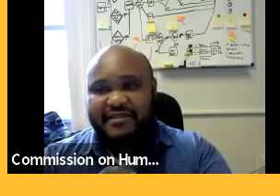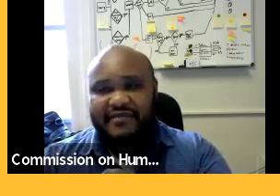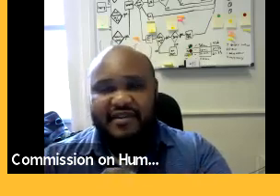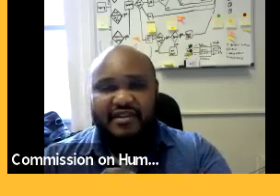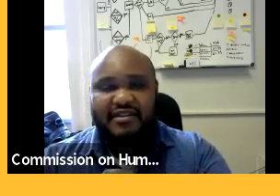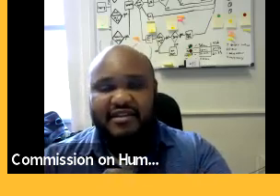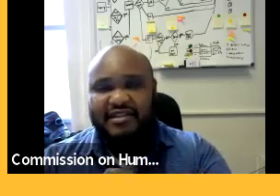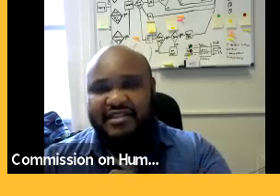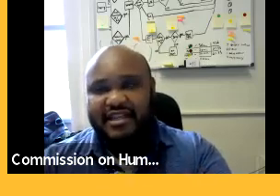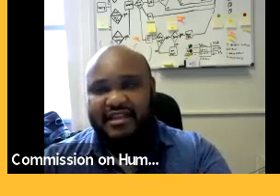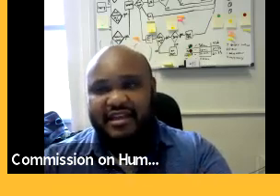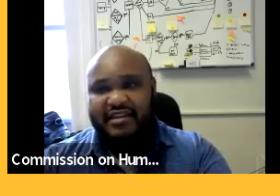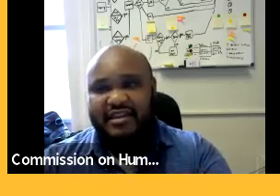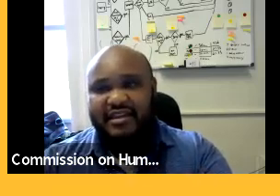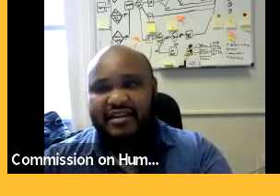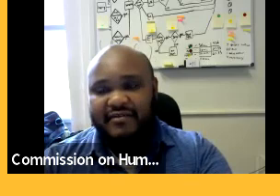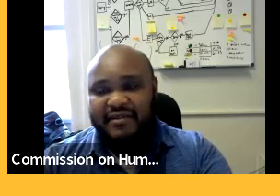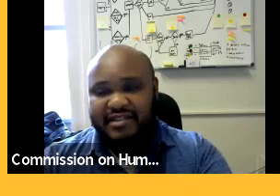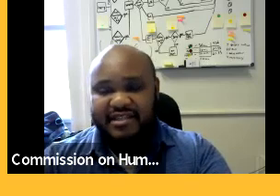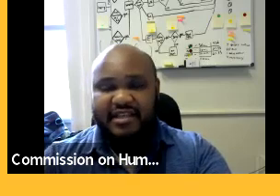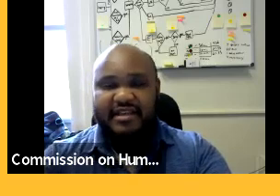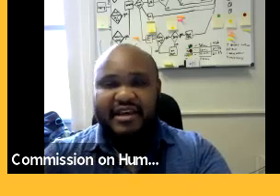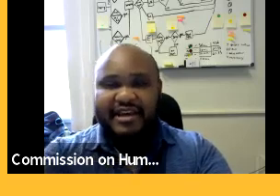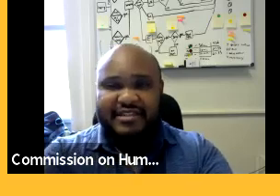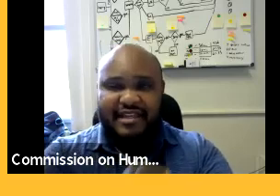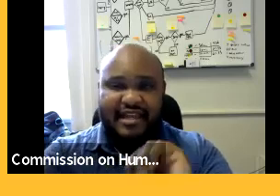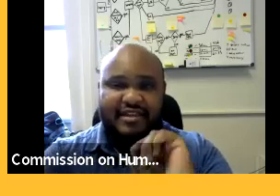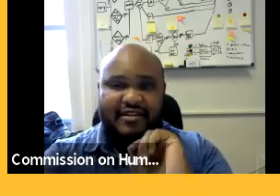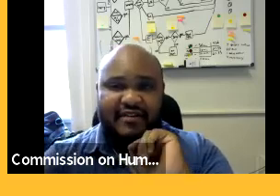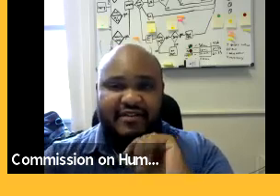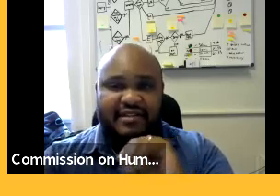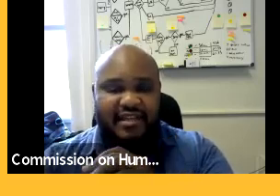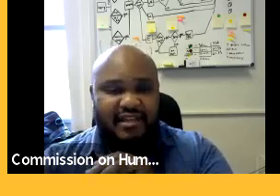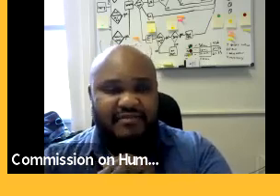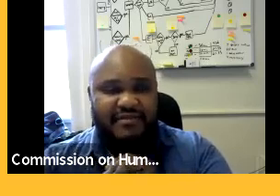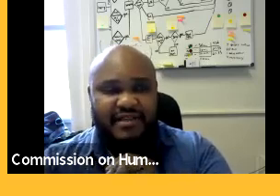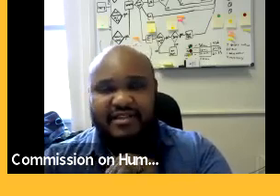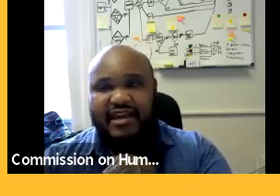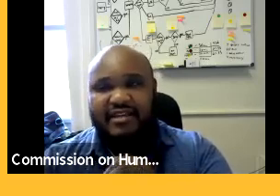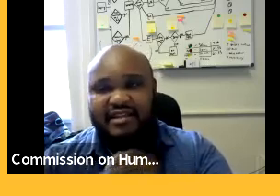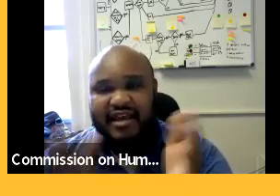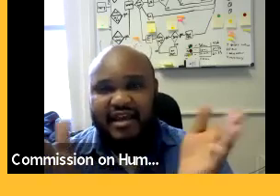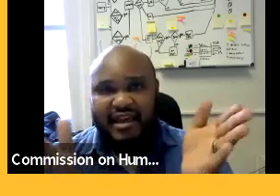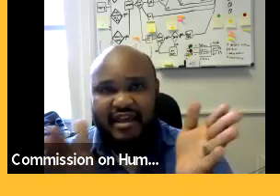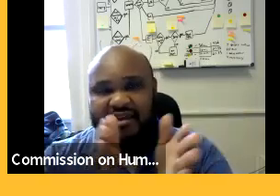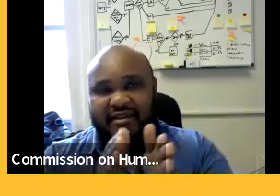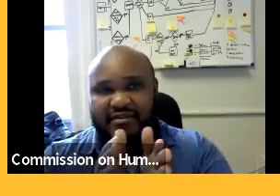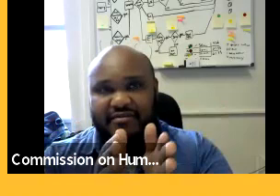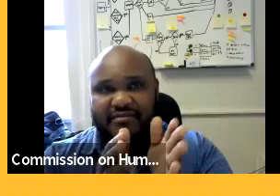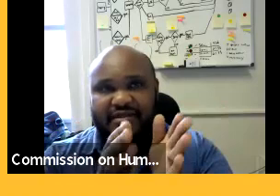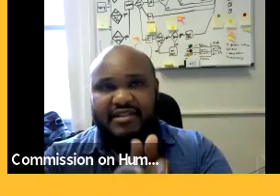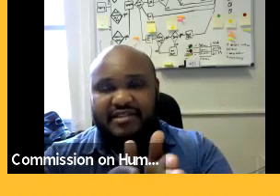not receiving the sex ed that they need. When they see sex ed, they're often seeing it presented as